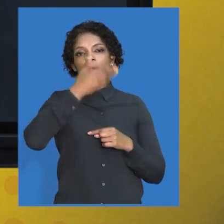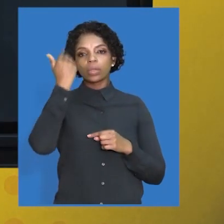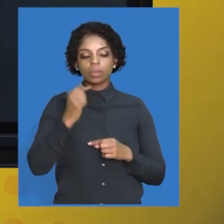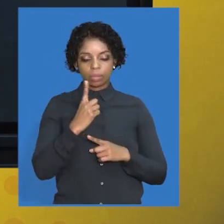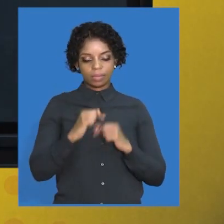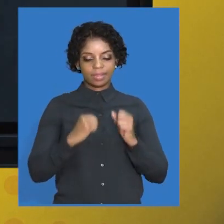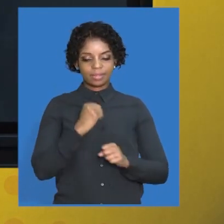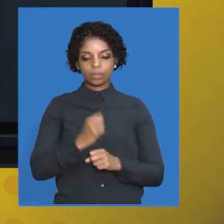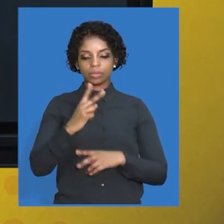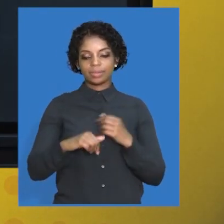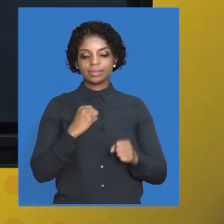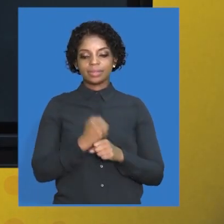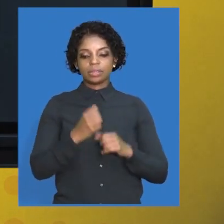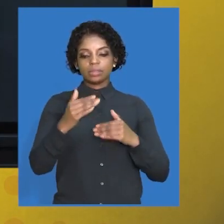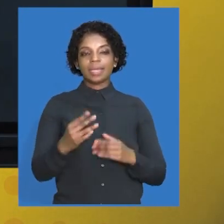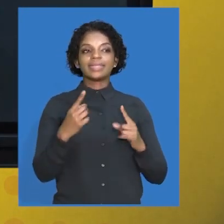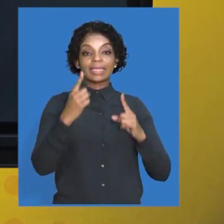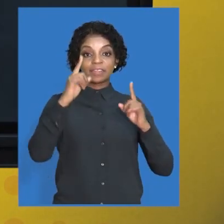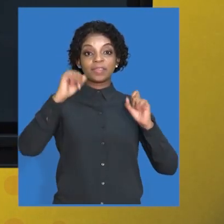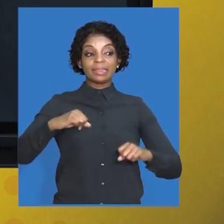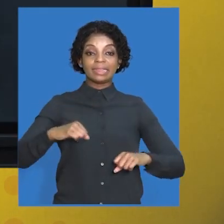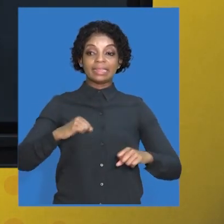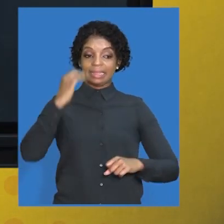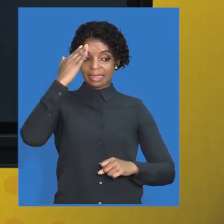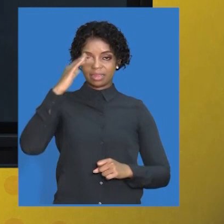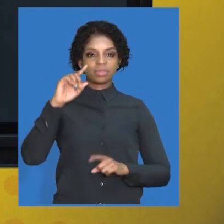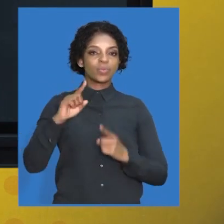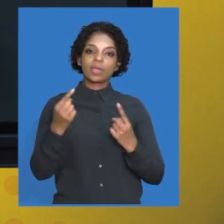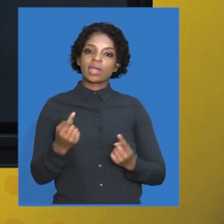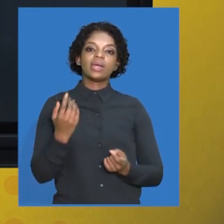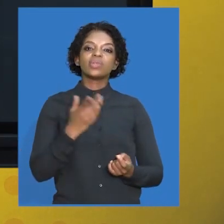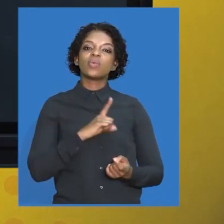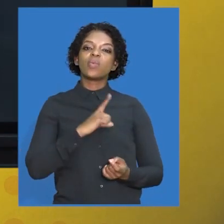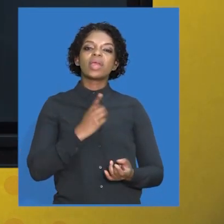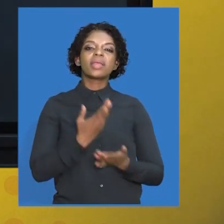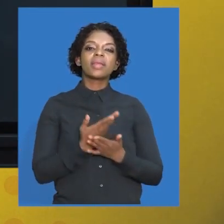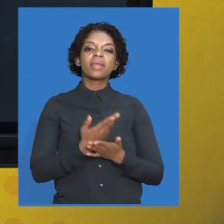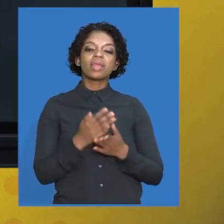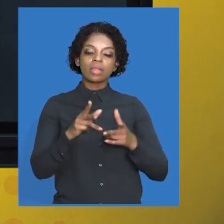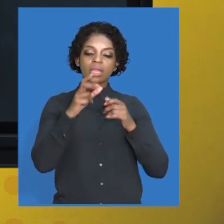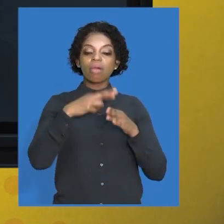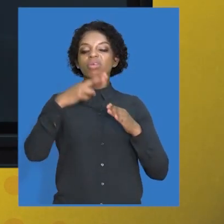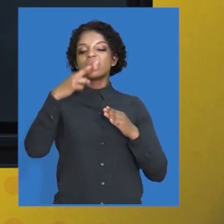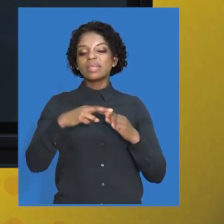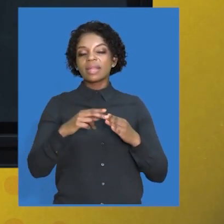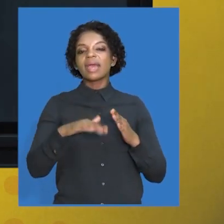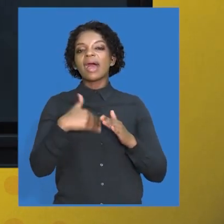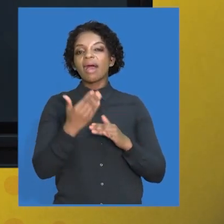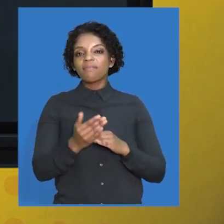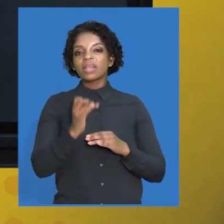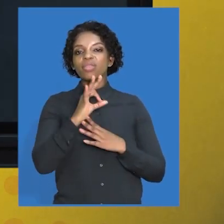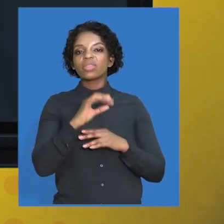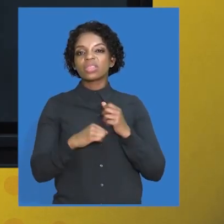year 2 if your project is actually successful, because it might only show after year 3. So you don't know, and it's very difficult for you to